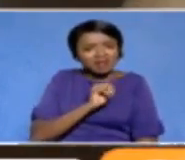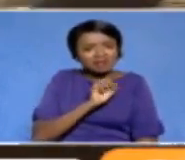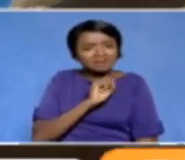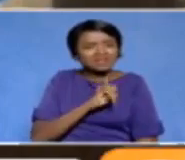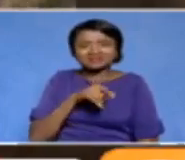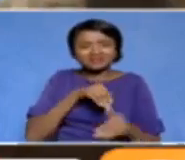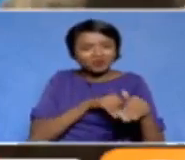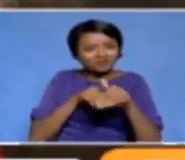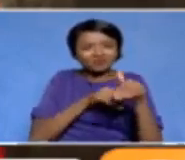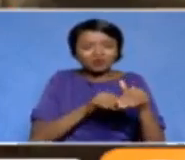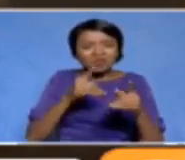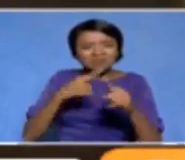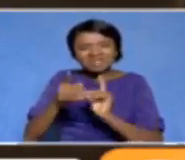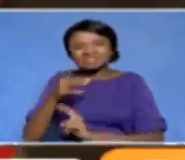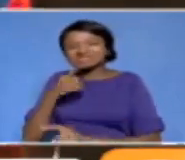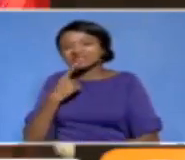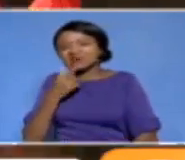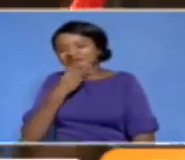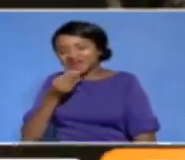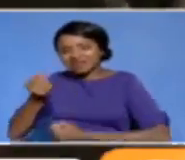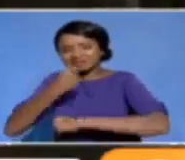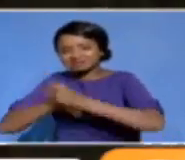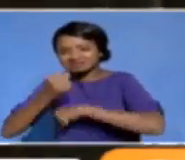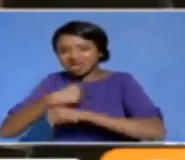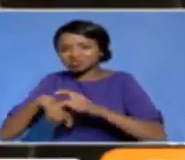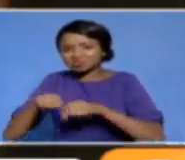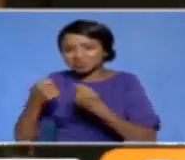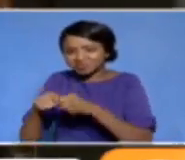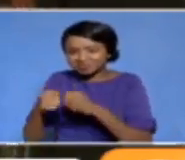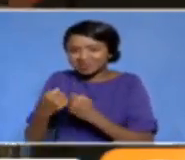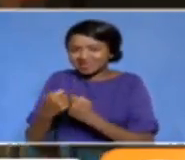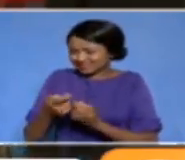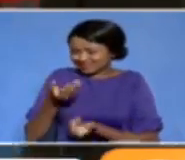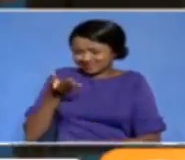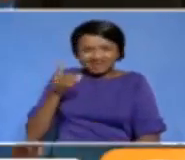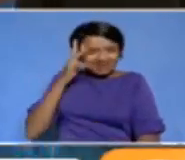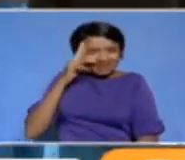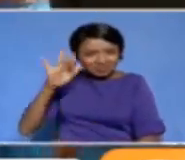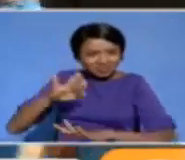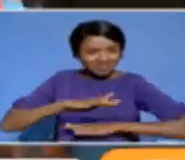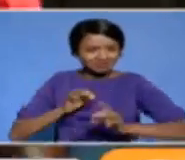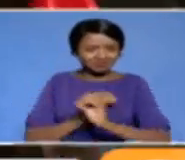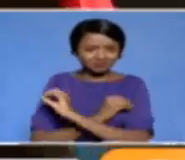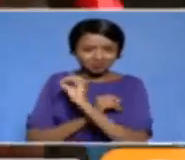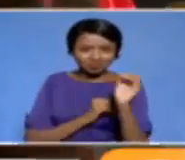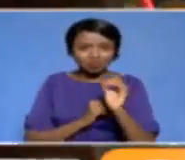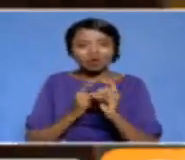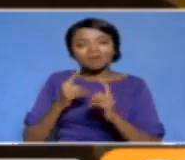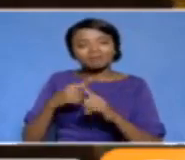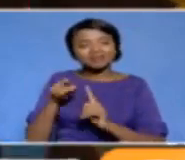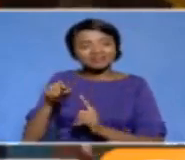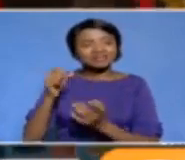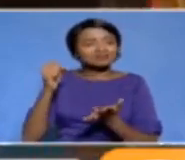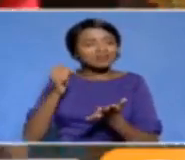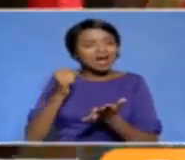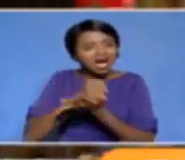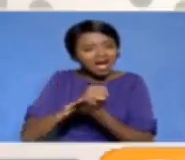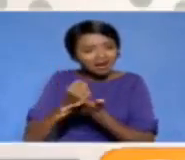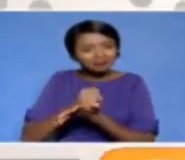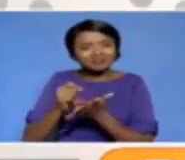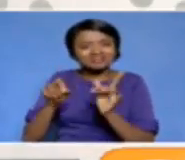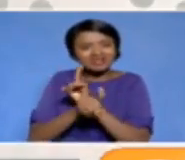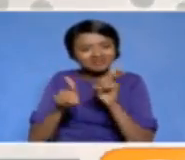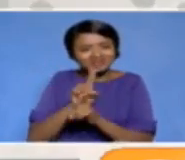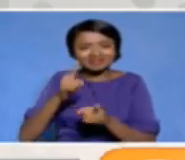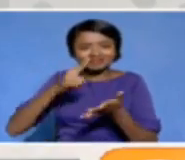not cost him a Form 1 place. The report further states that the boy met all the requirements except what it called a delay in filling the yellow form.